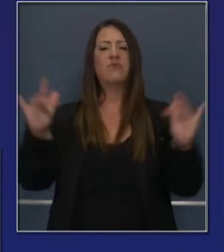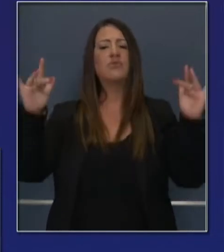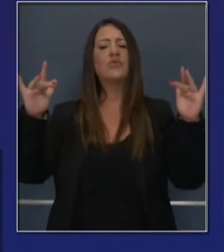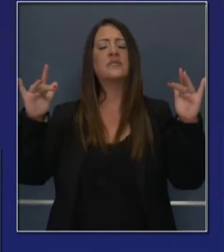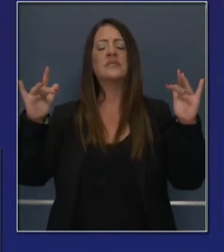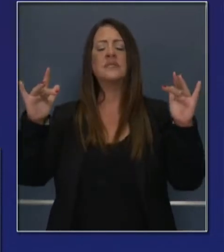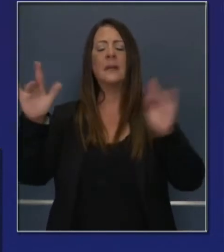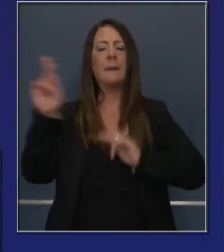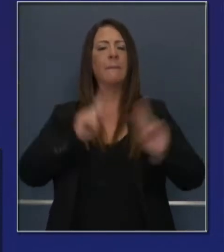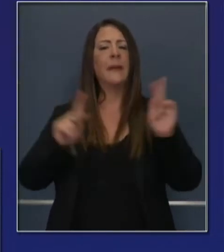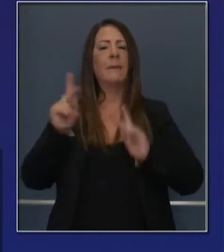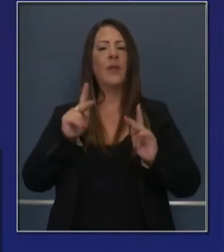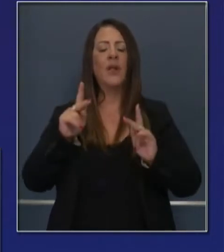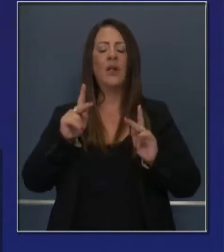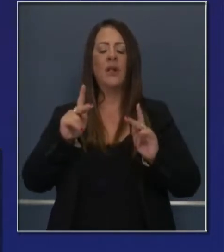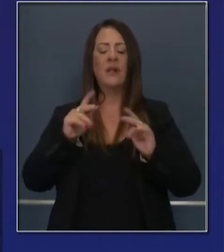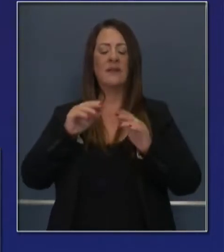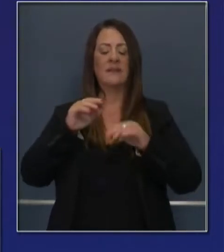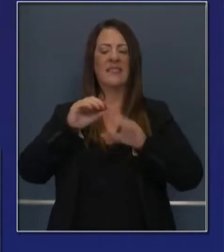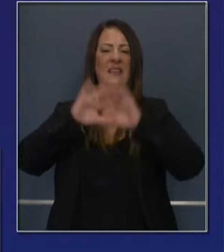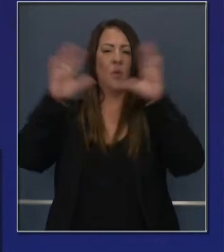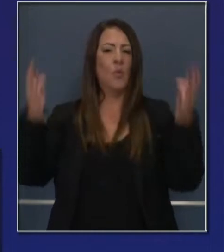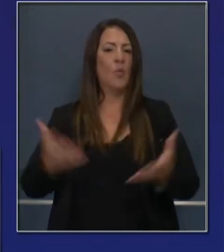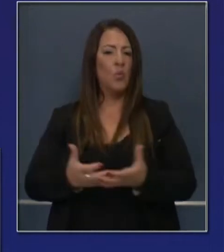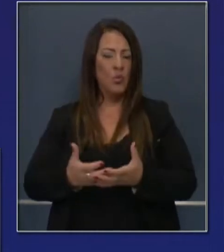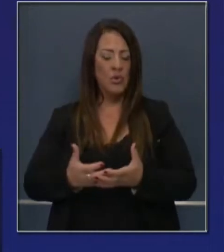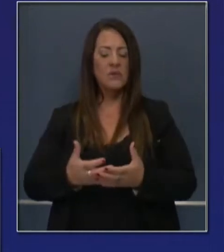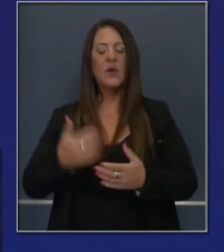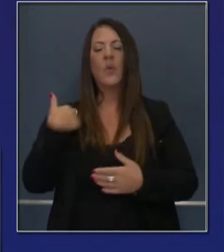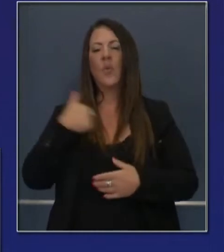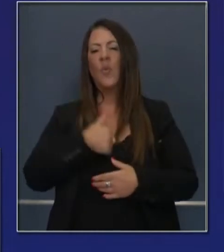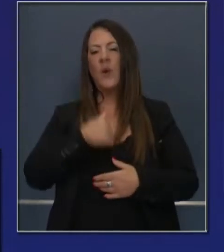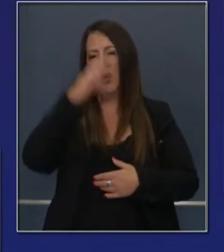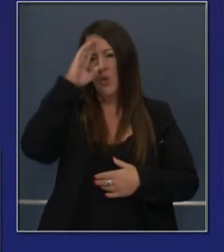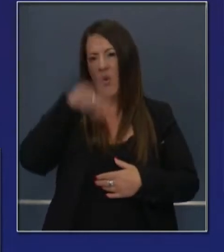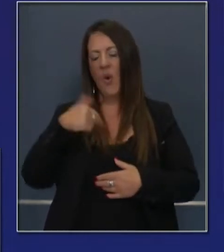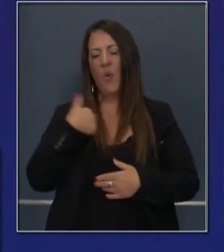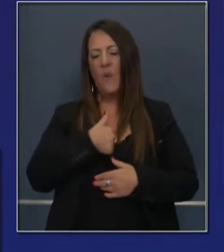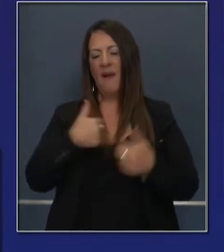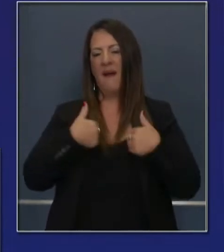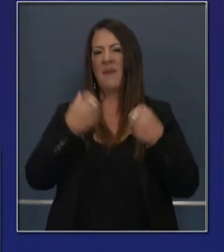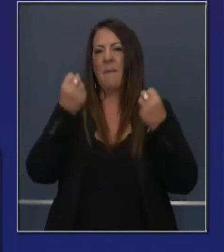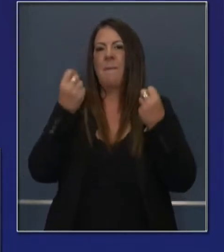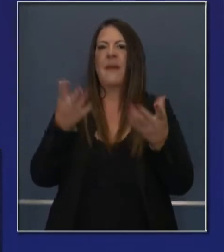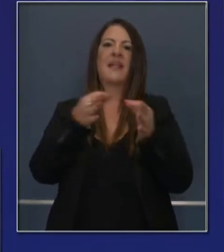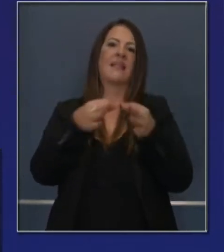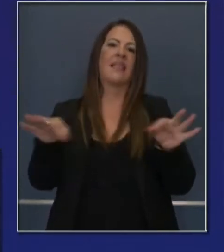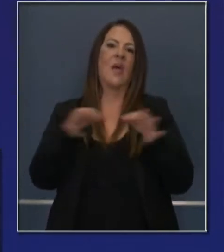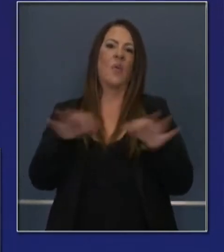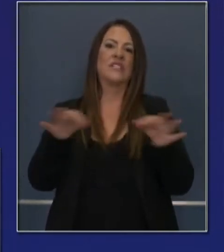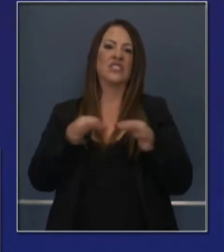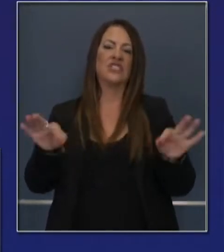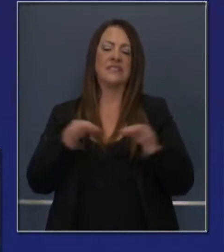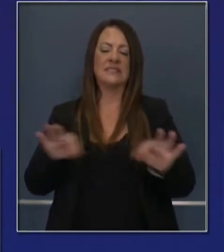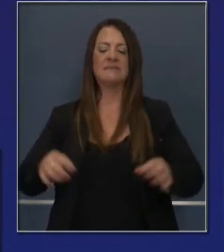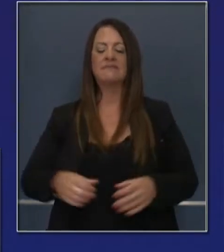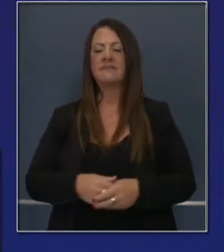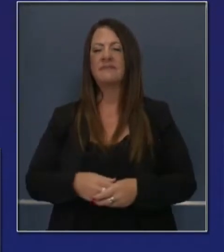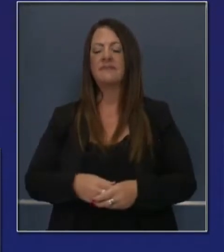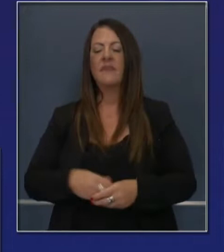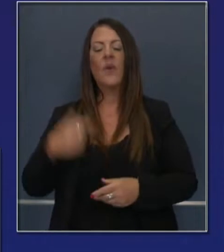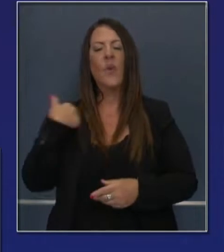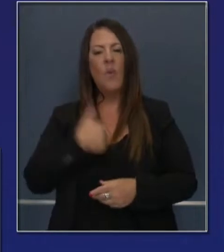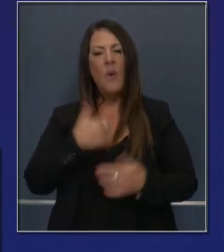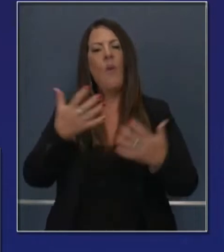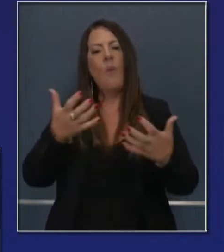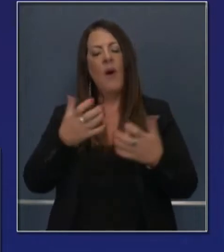most diverse democracy. And we recognize we speak many languages. Sometimes we speak past each other. We don't want to do either. We